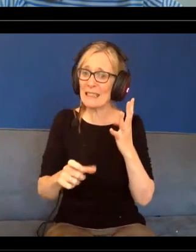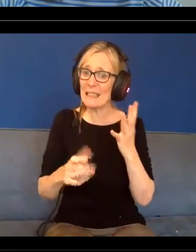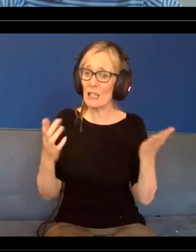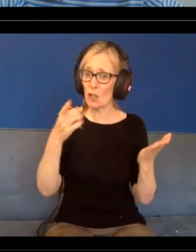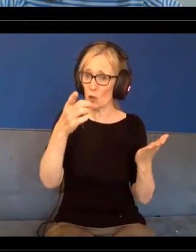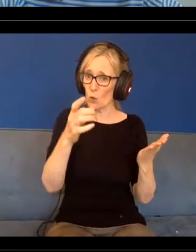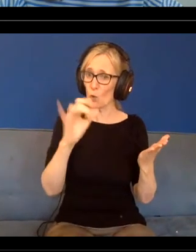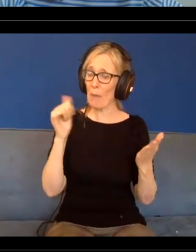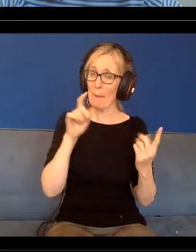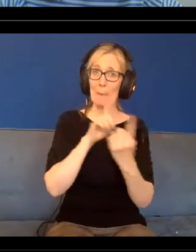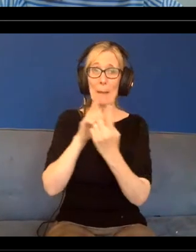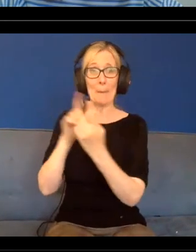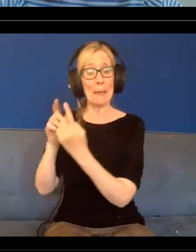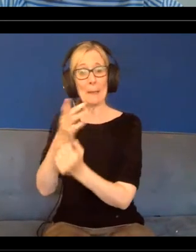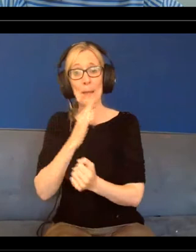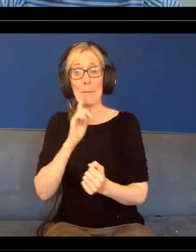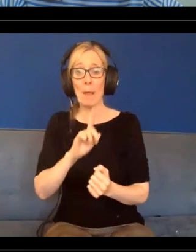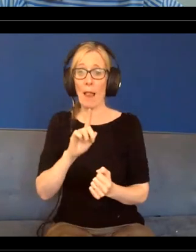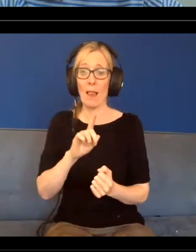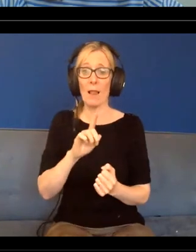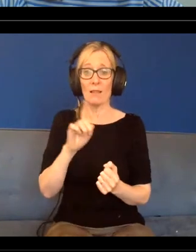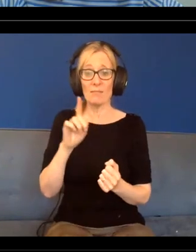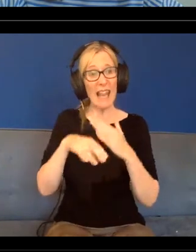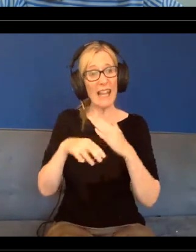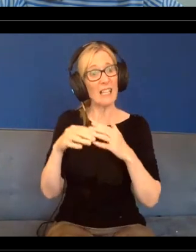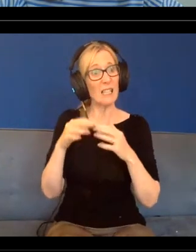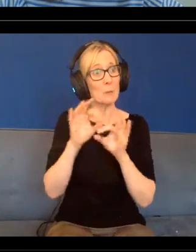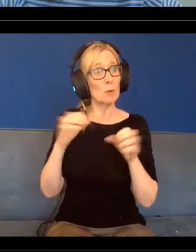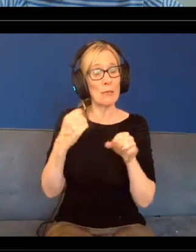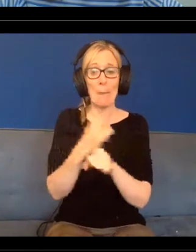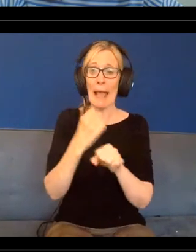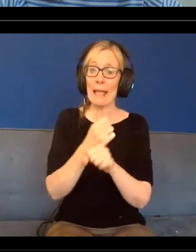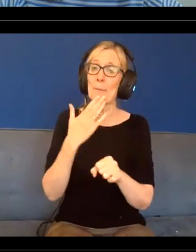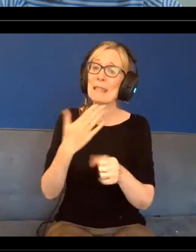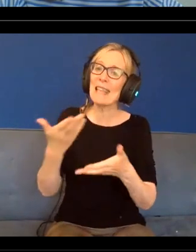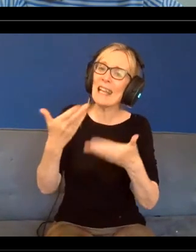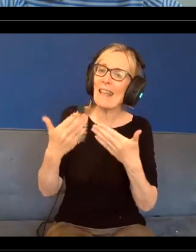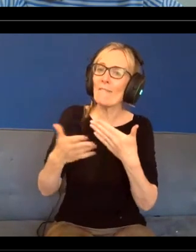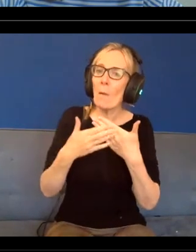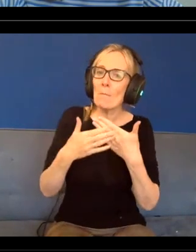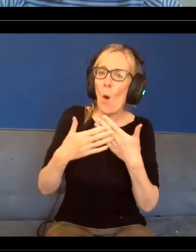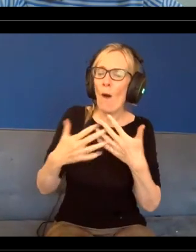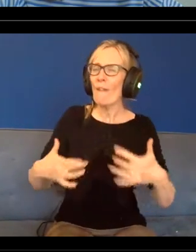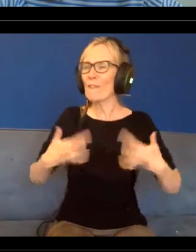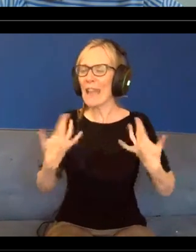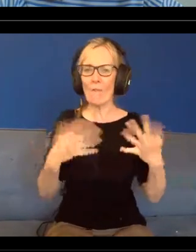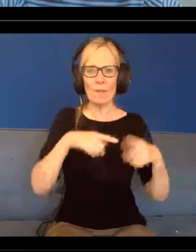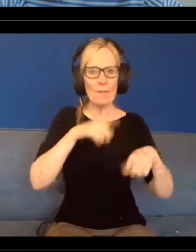might encounter and music making, and just give us a bit more of a feel there, if that's possible.